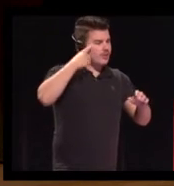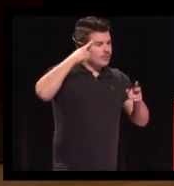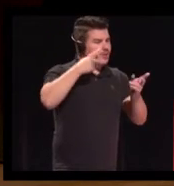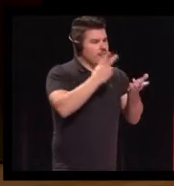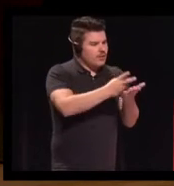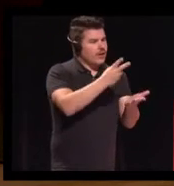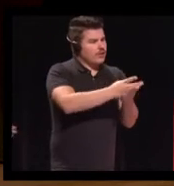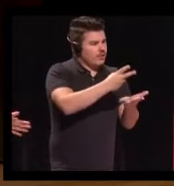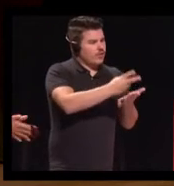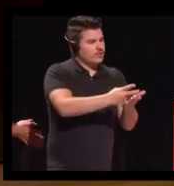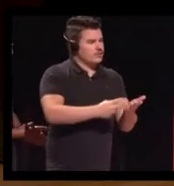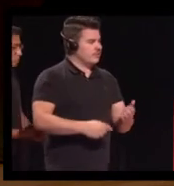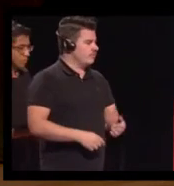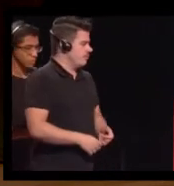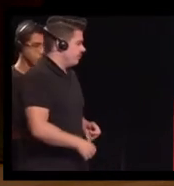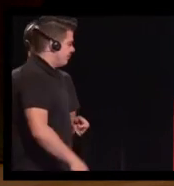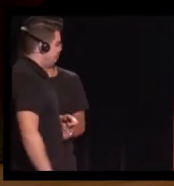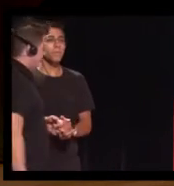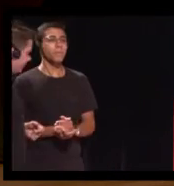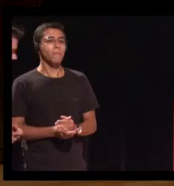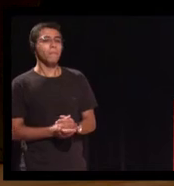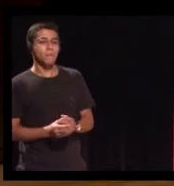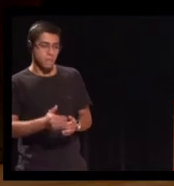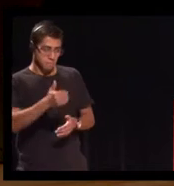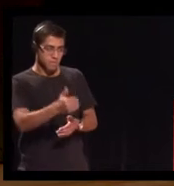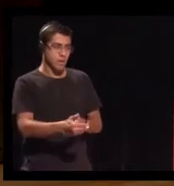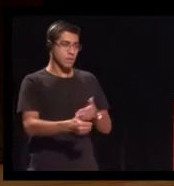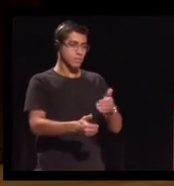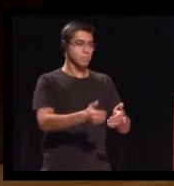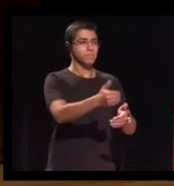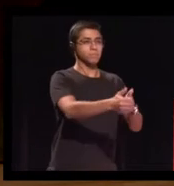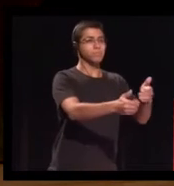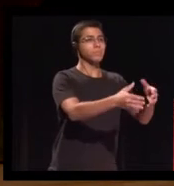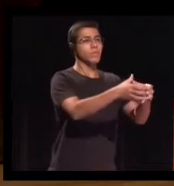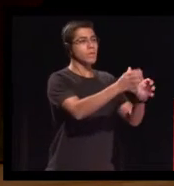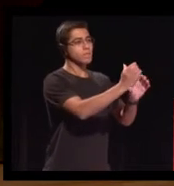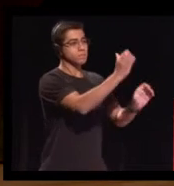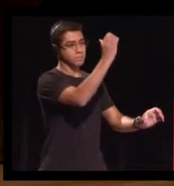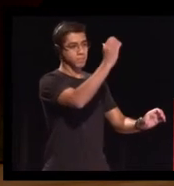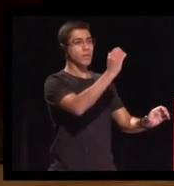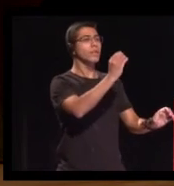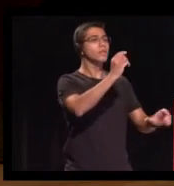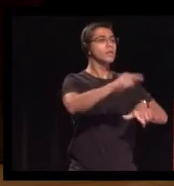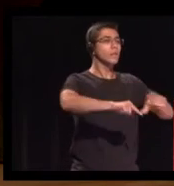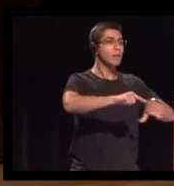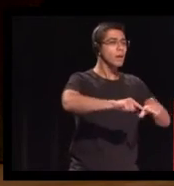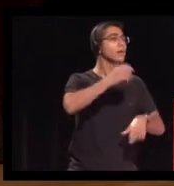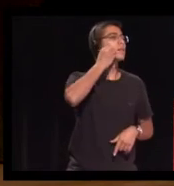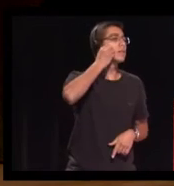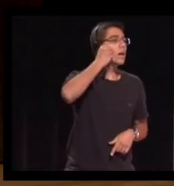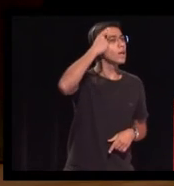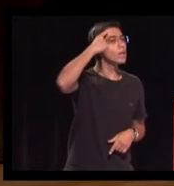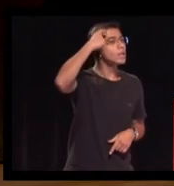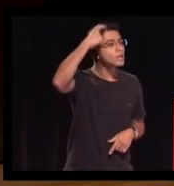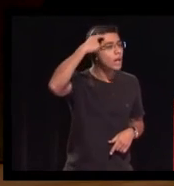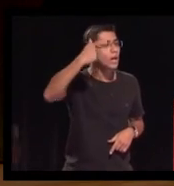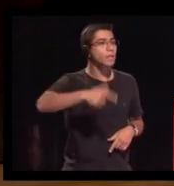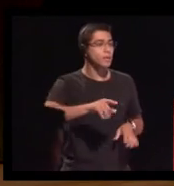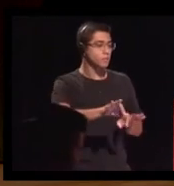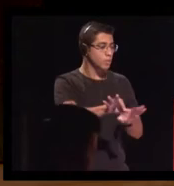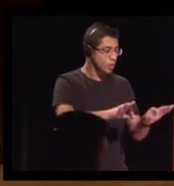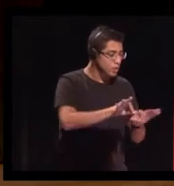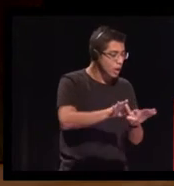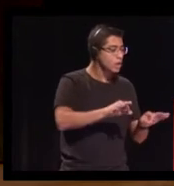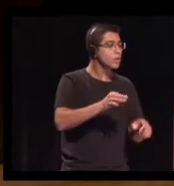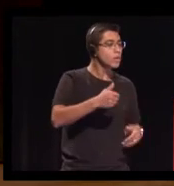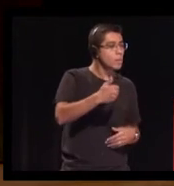incrementally, and step by step, testing their ideas and their project as they go along. They have this very rigorous